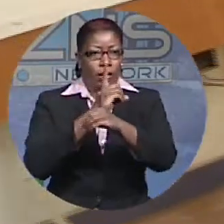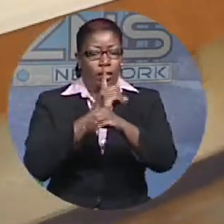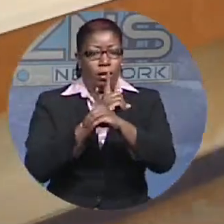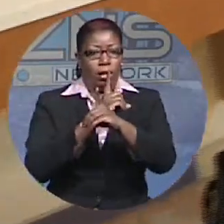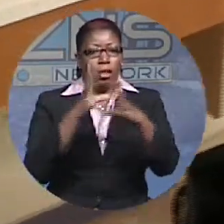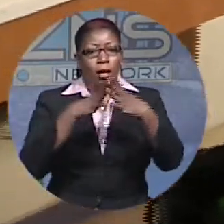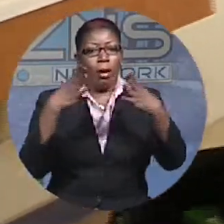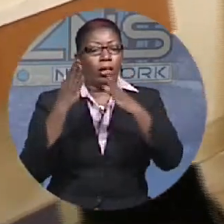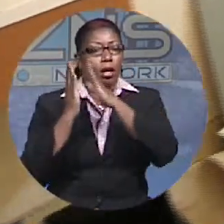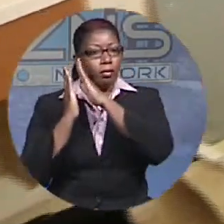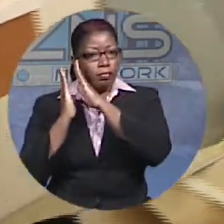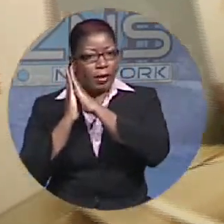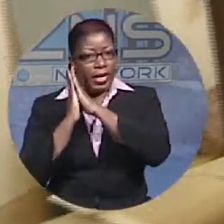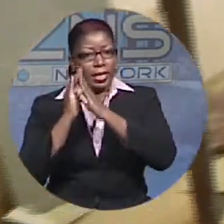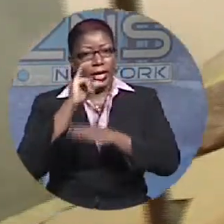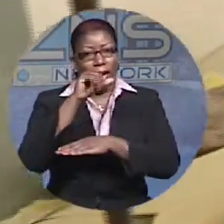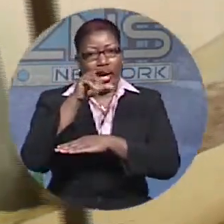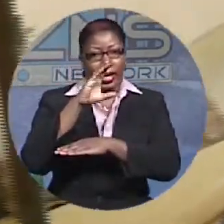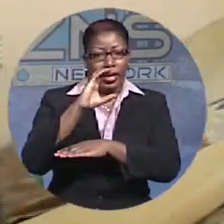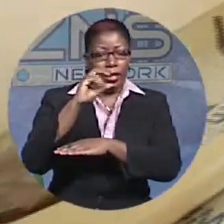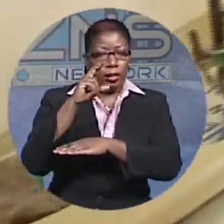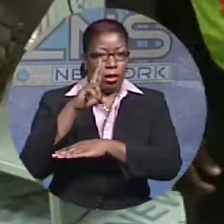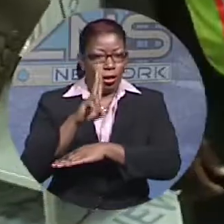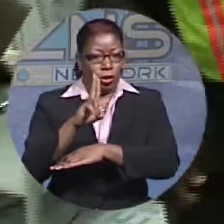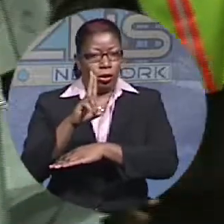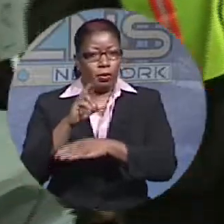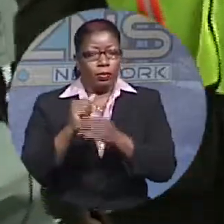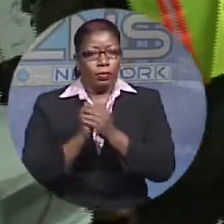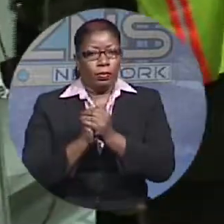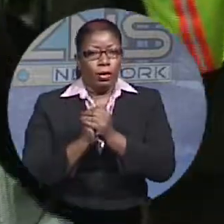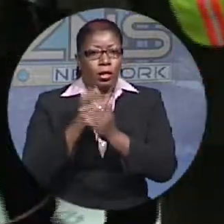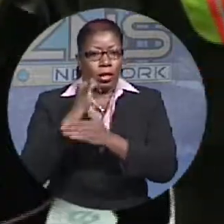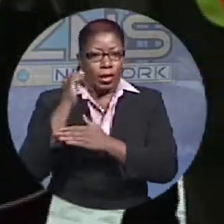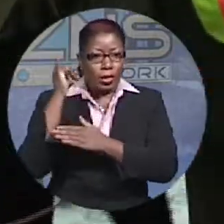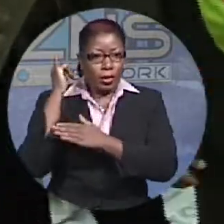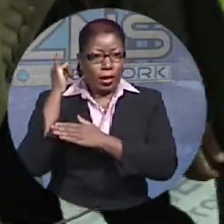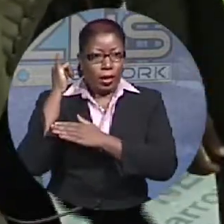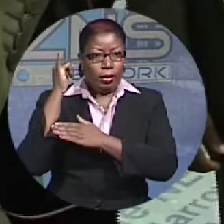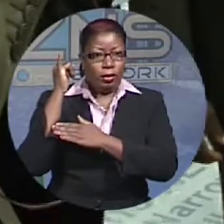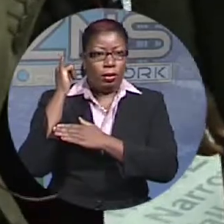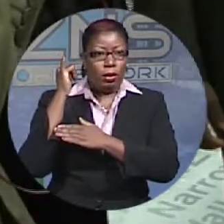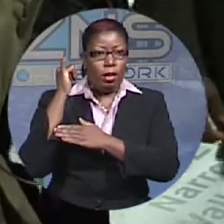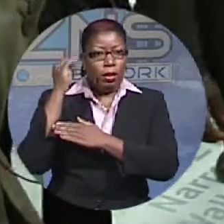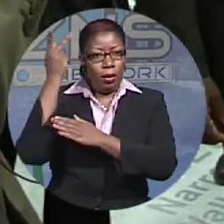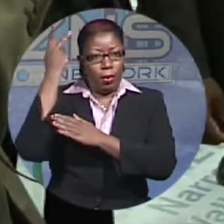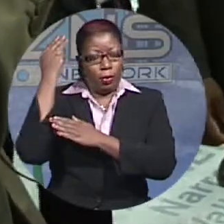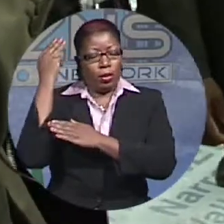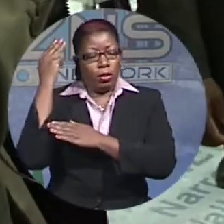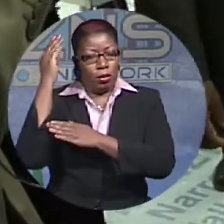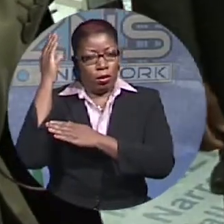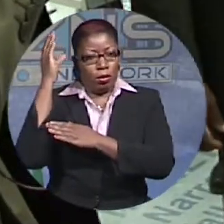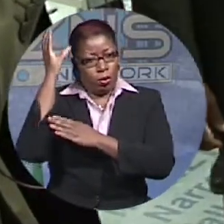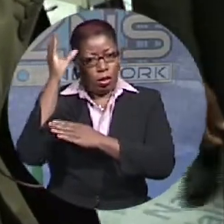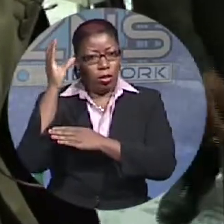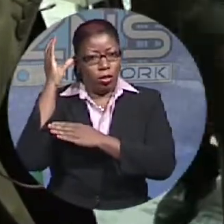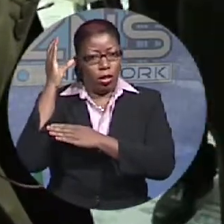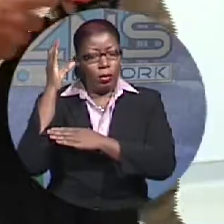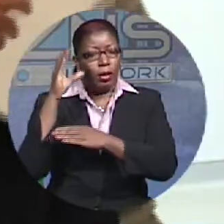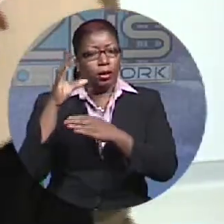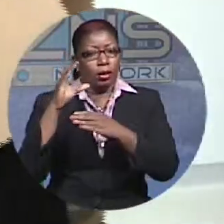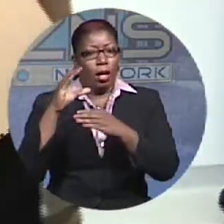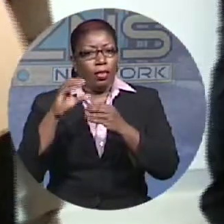in the intensive care unit. On Monday during government's tour, the Health Minister Dr. Perry Gomez expressed concern with the number of beds in the